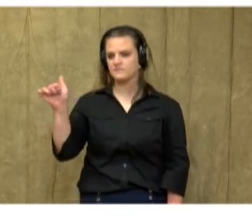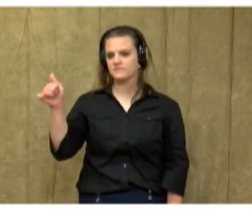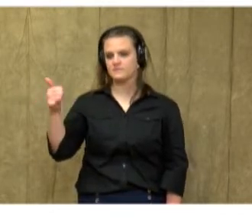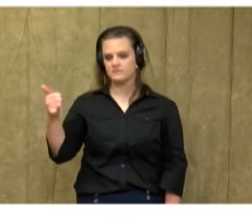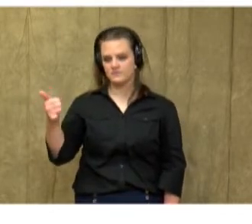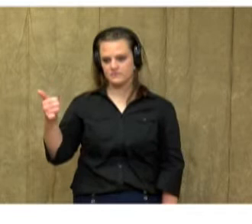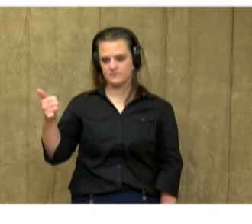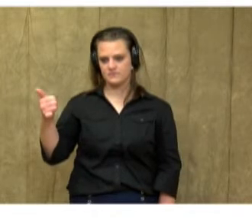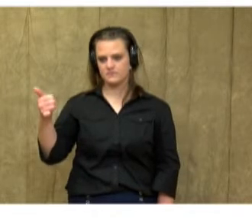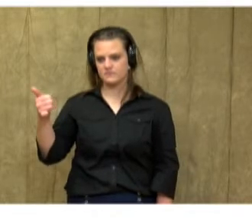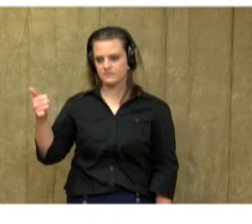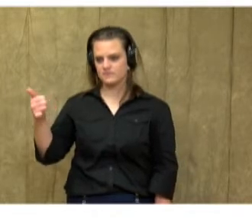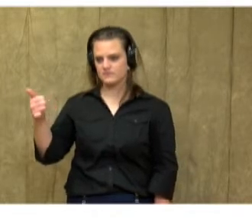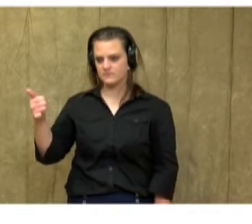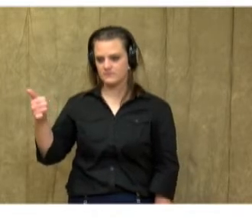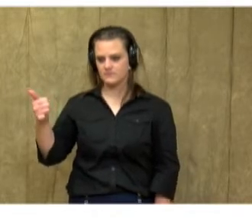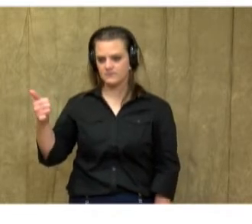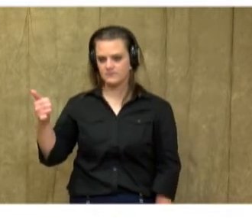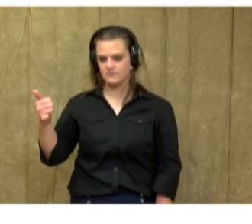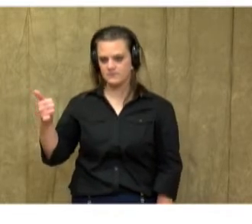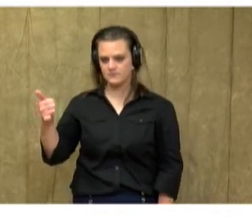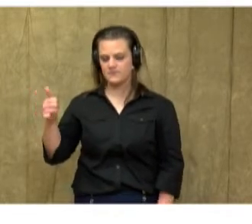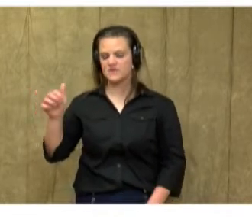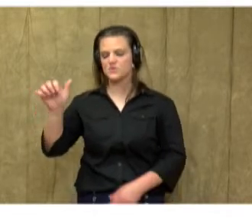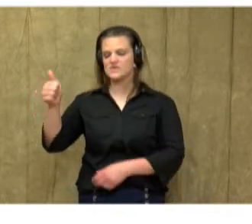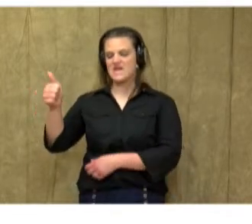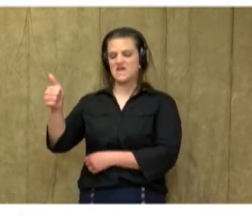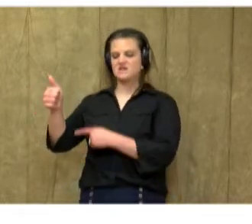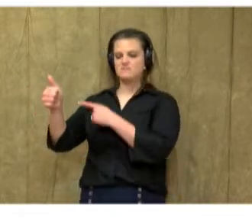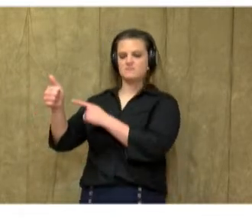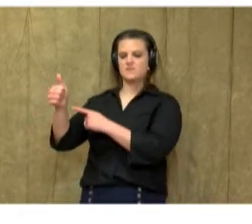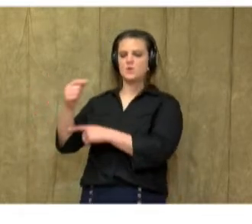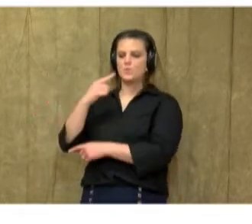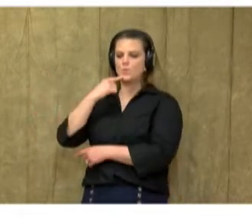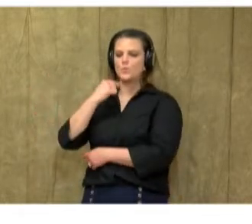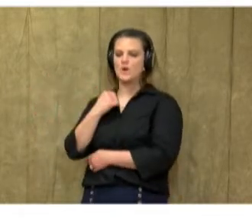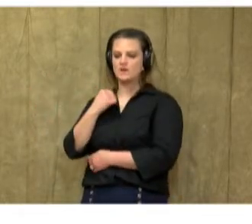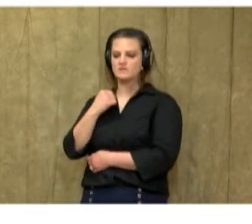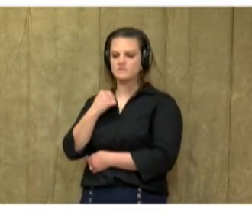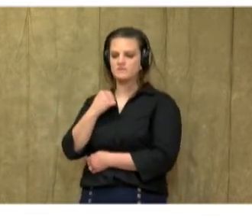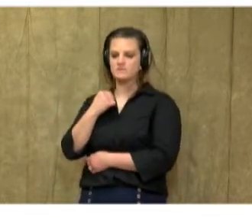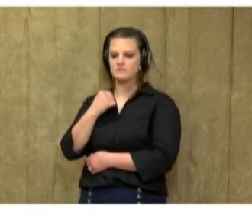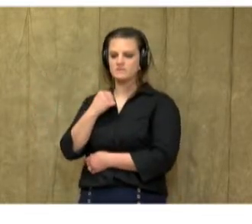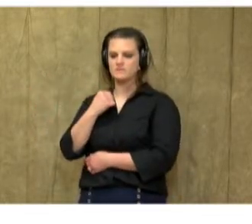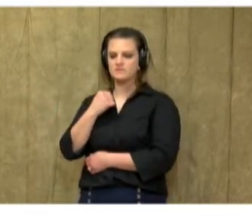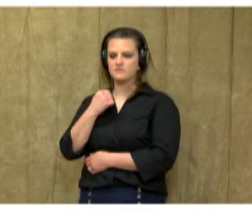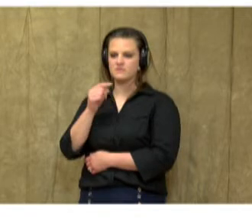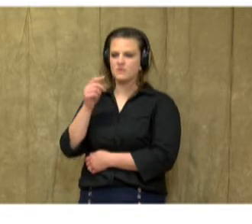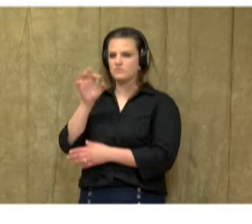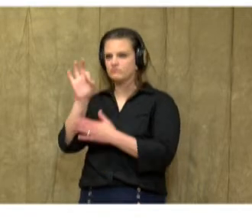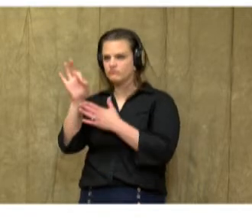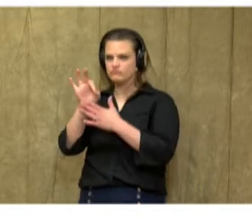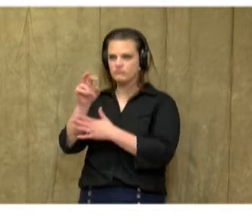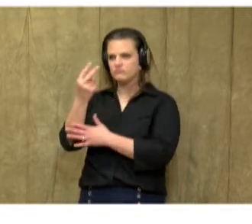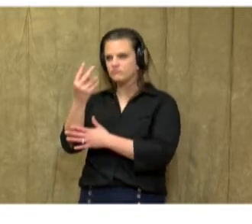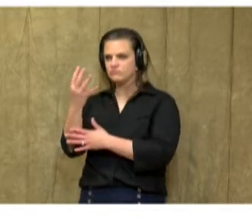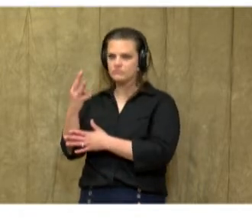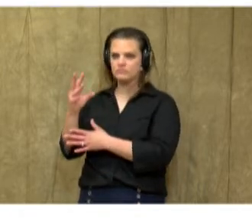9, 10. 10 tiles are red. 2, 4, 6, 8,